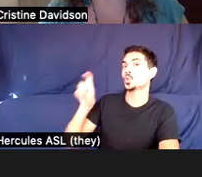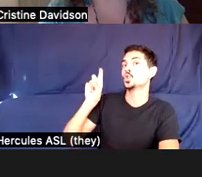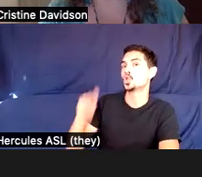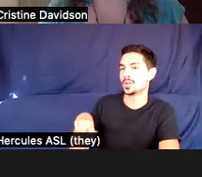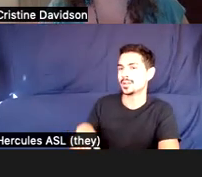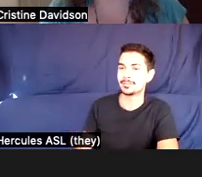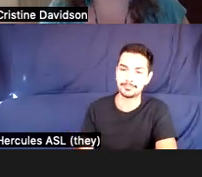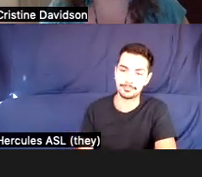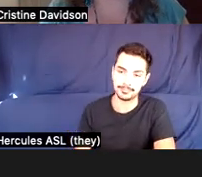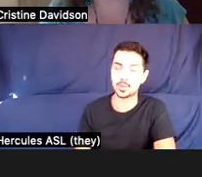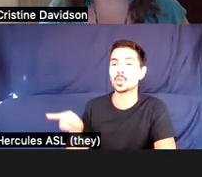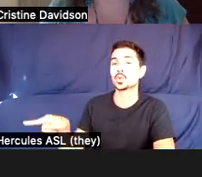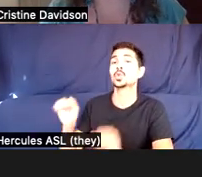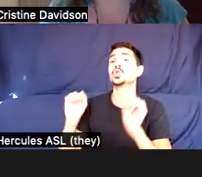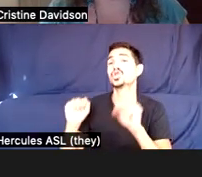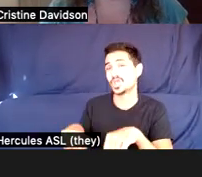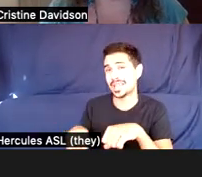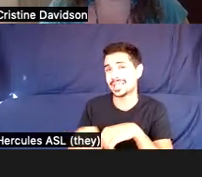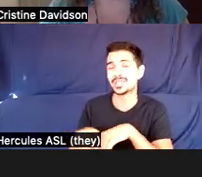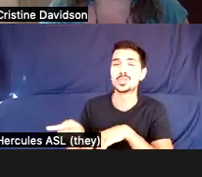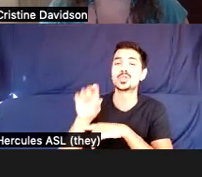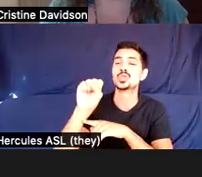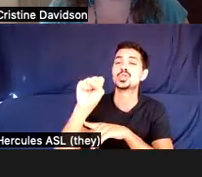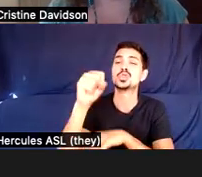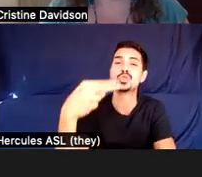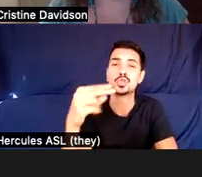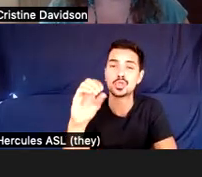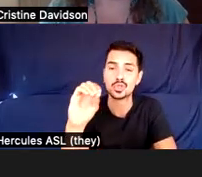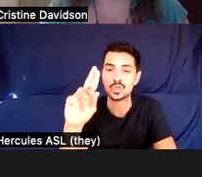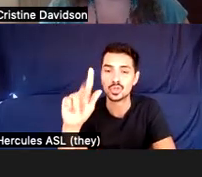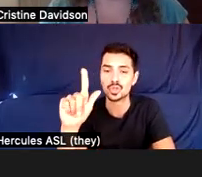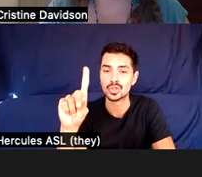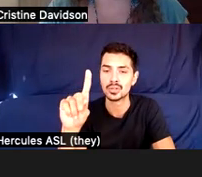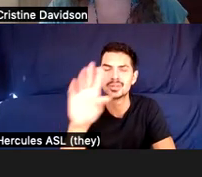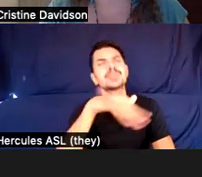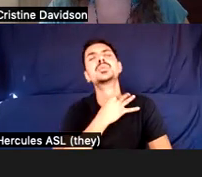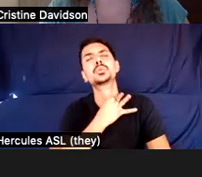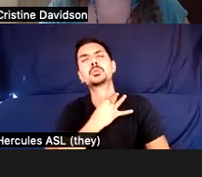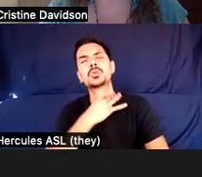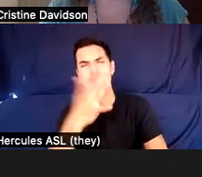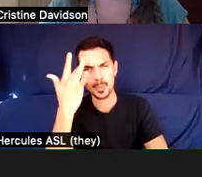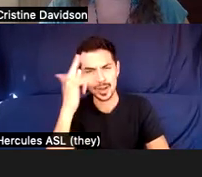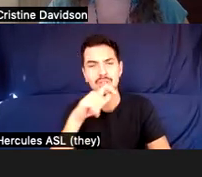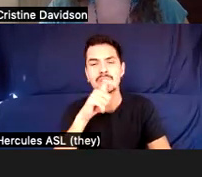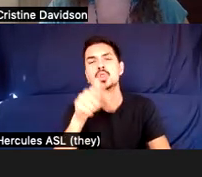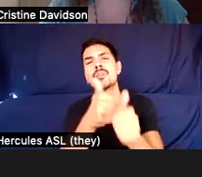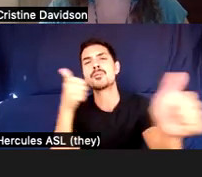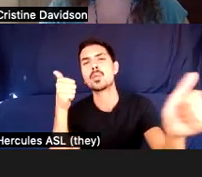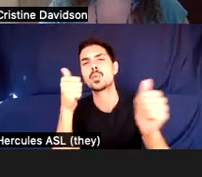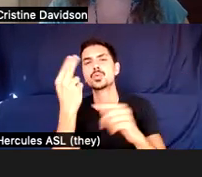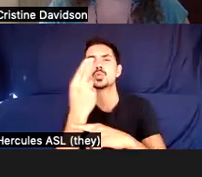is something you should do. So why would we not use the words you should? What's a reason we wouldn't use you